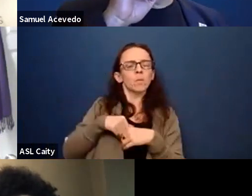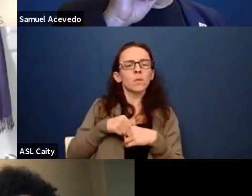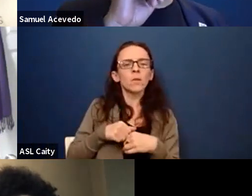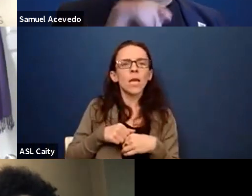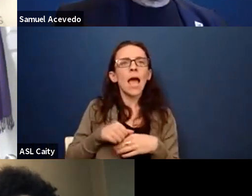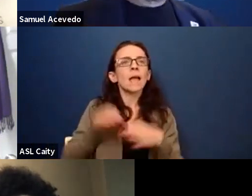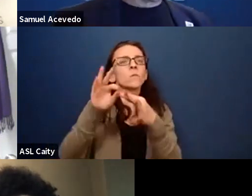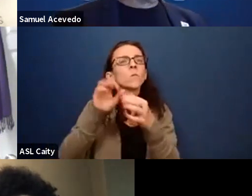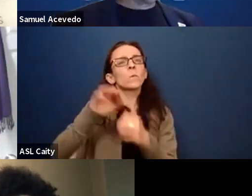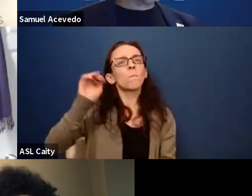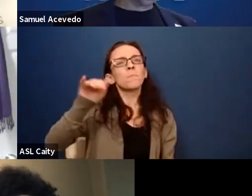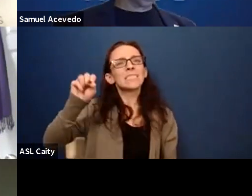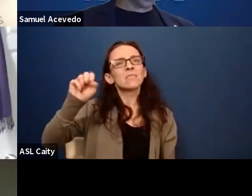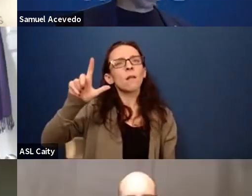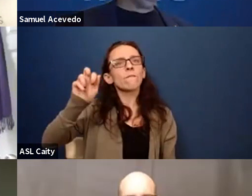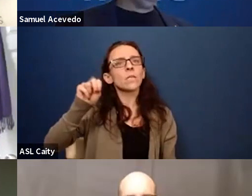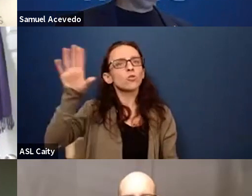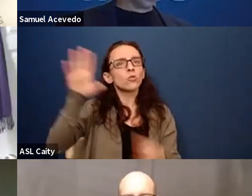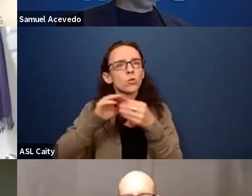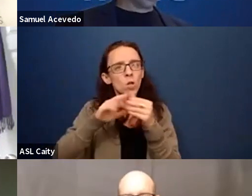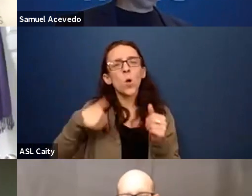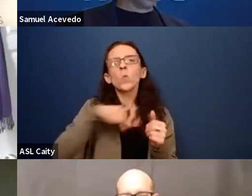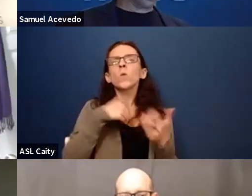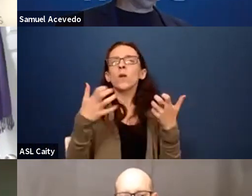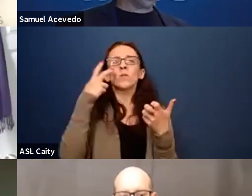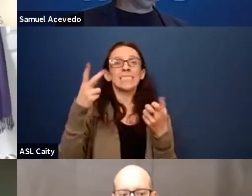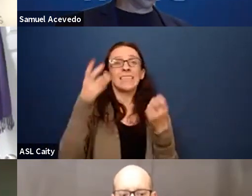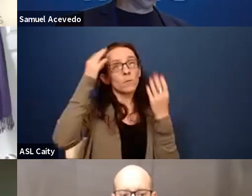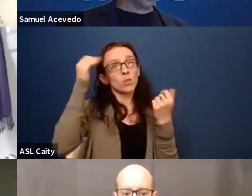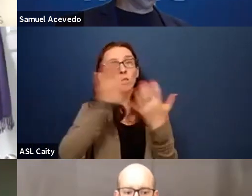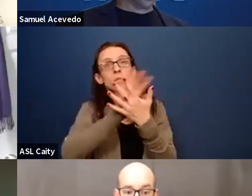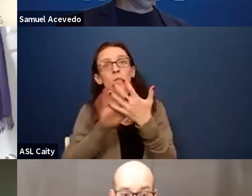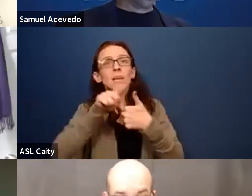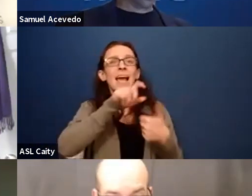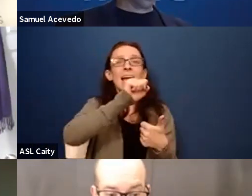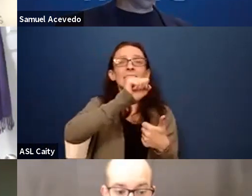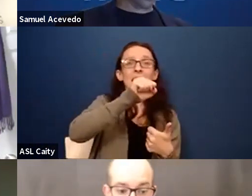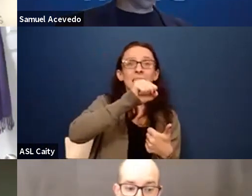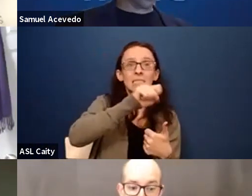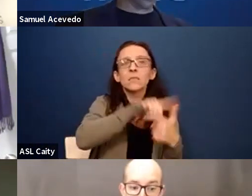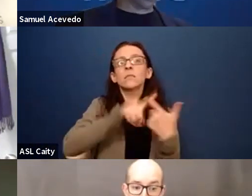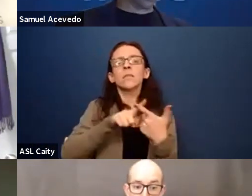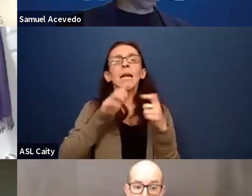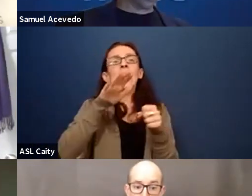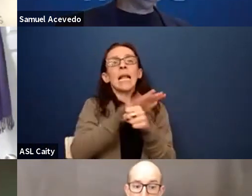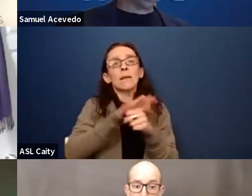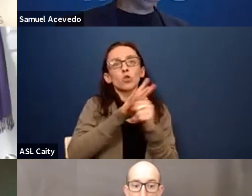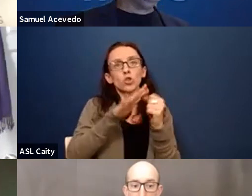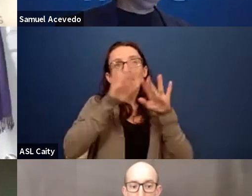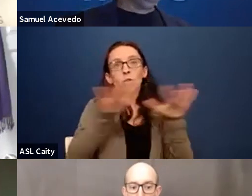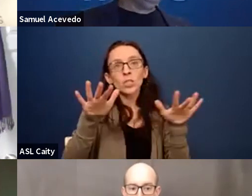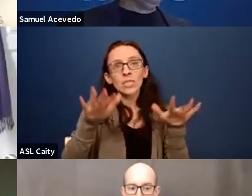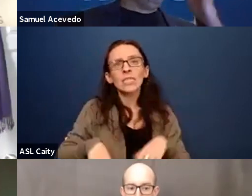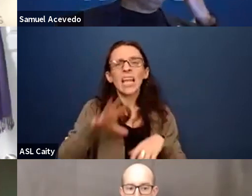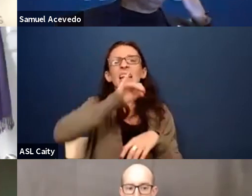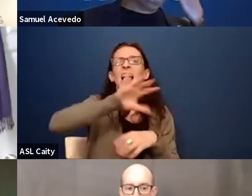are hoping to see not just socioeconomic, but neighborhood diversity represented in these